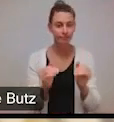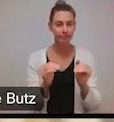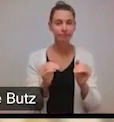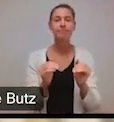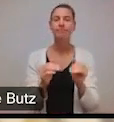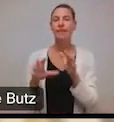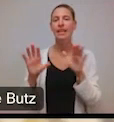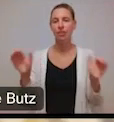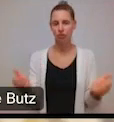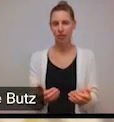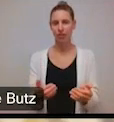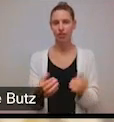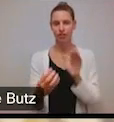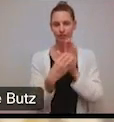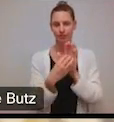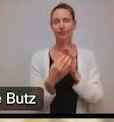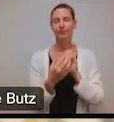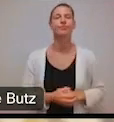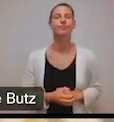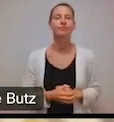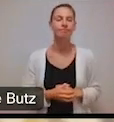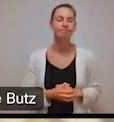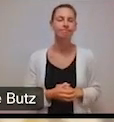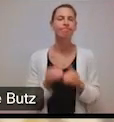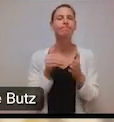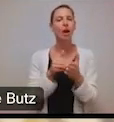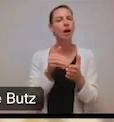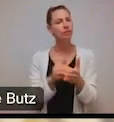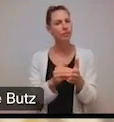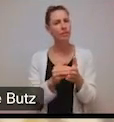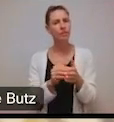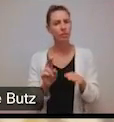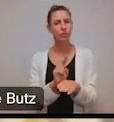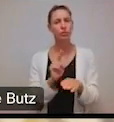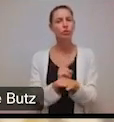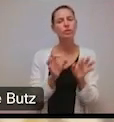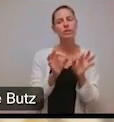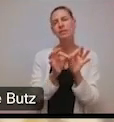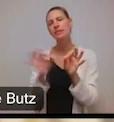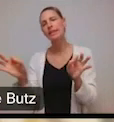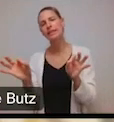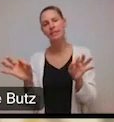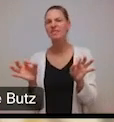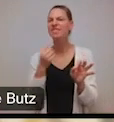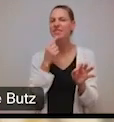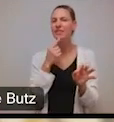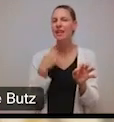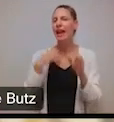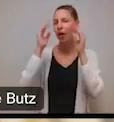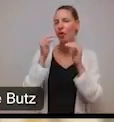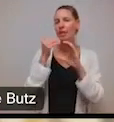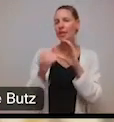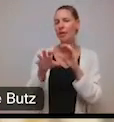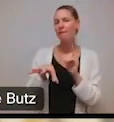It's very common to put some sentence or phrase like, I hope this email finds you well. That is a softening way